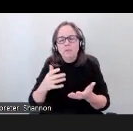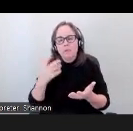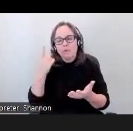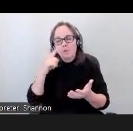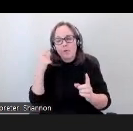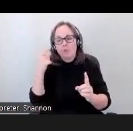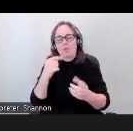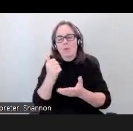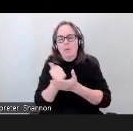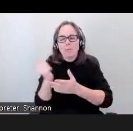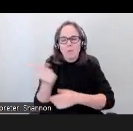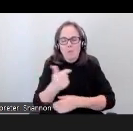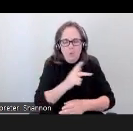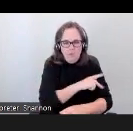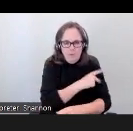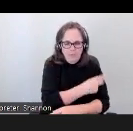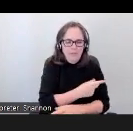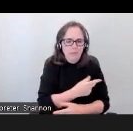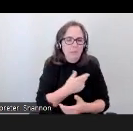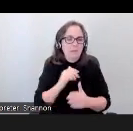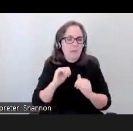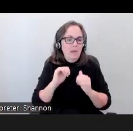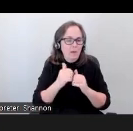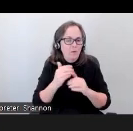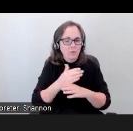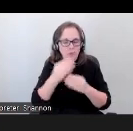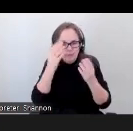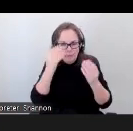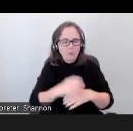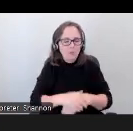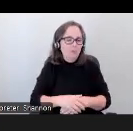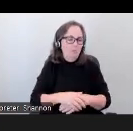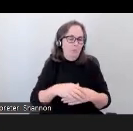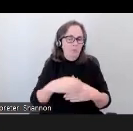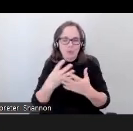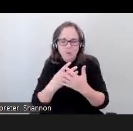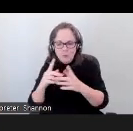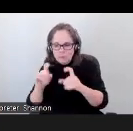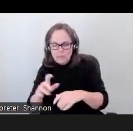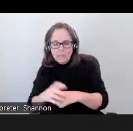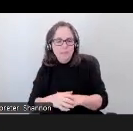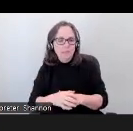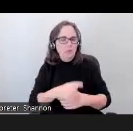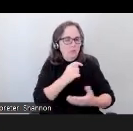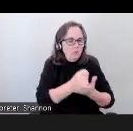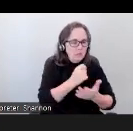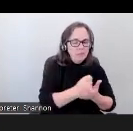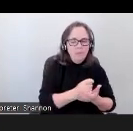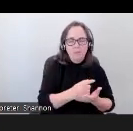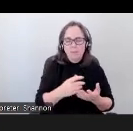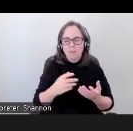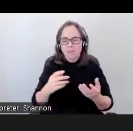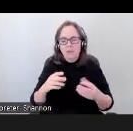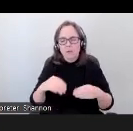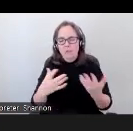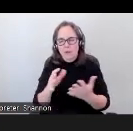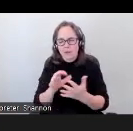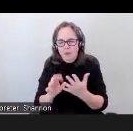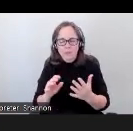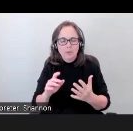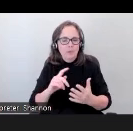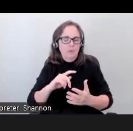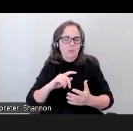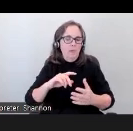from either awareness, screening to the treatment, and provide like I said, the cutting edge treatment